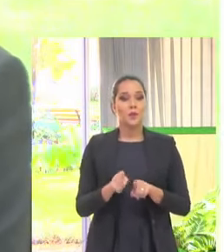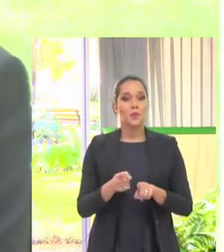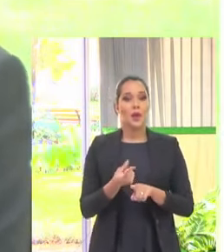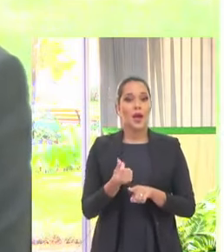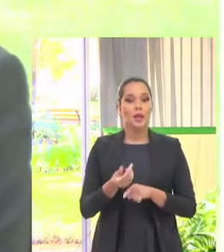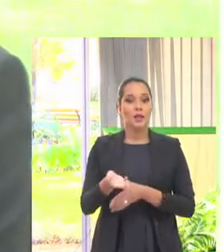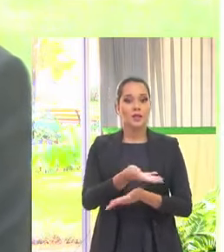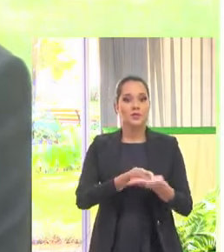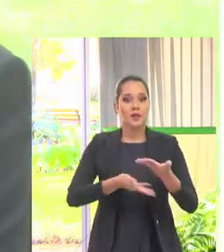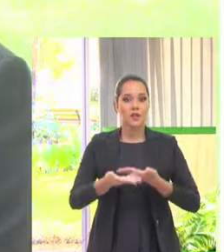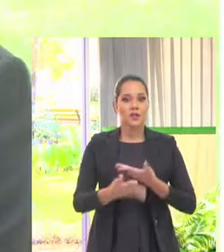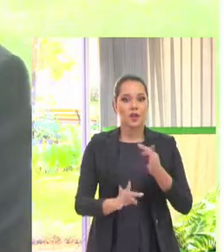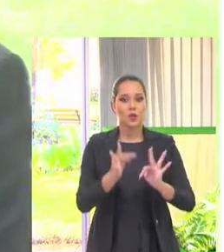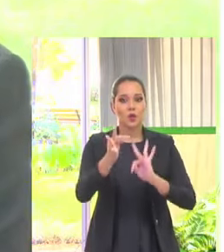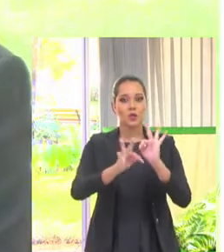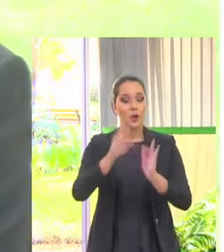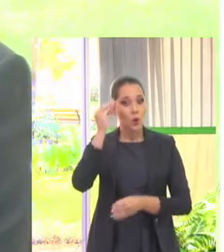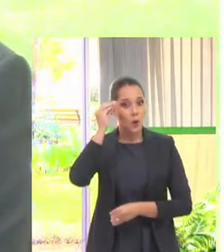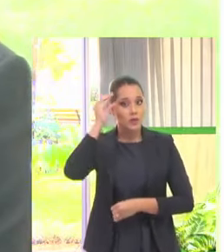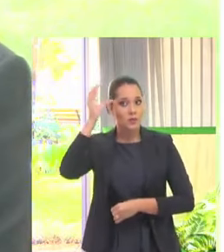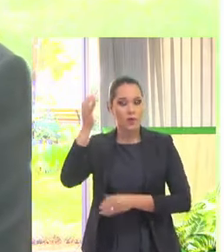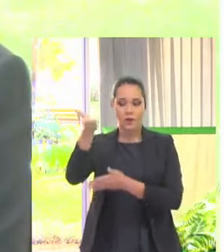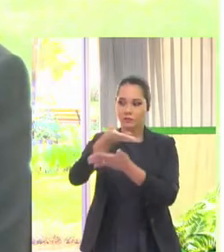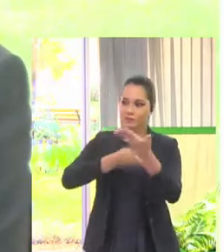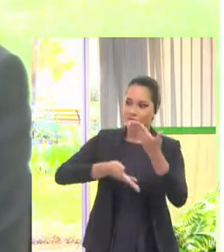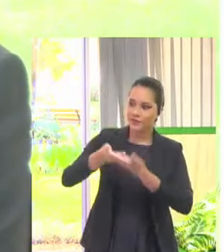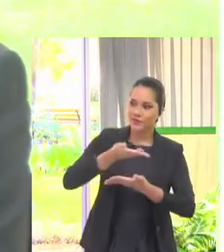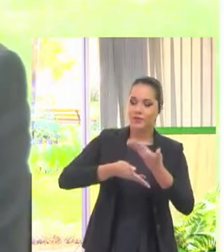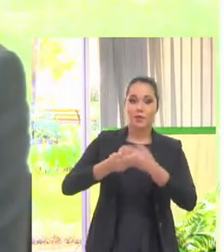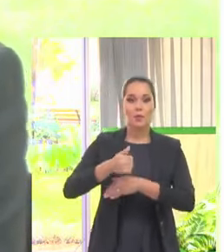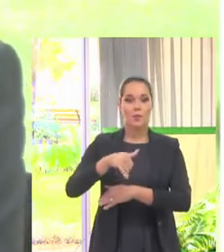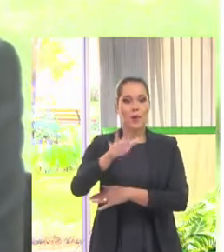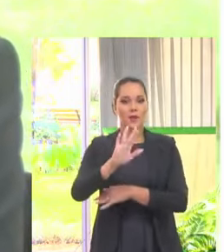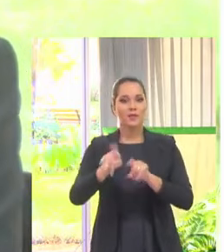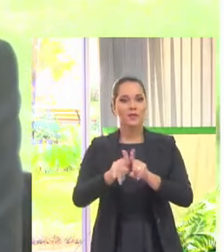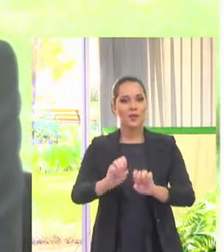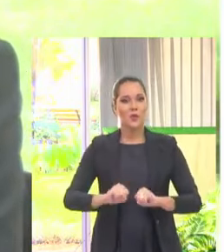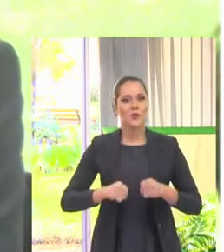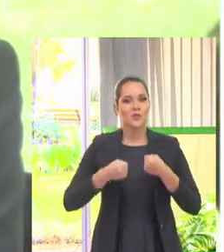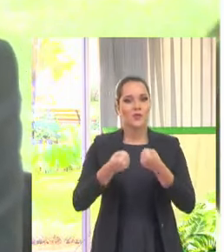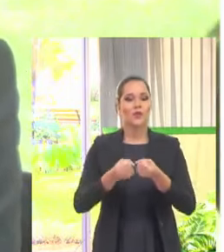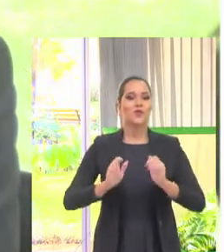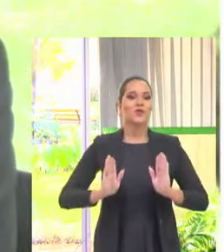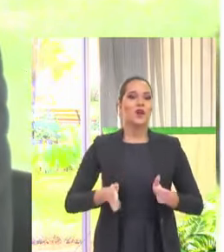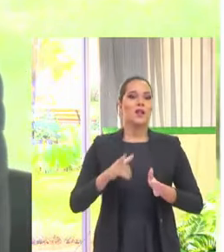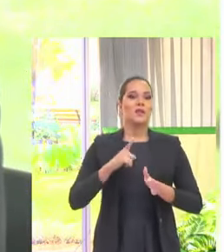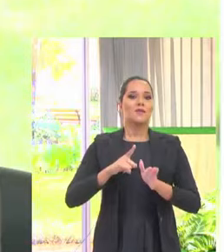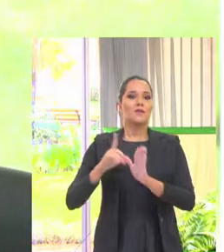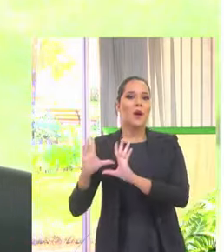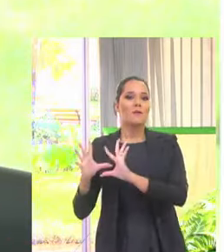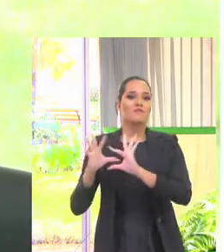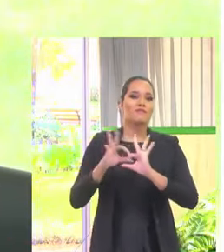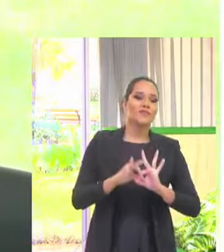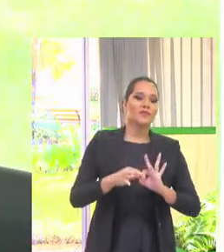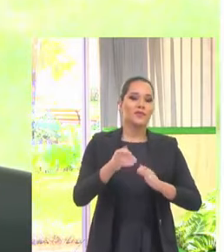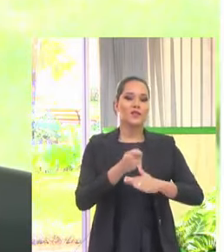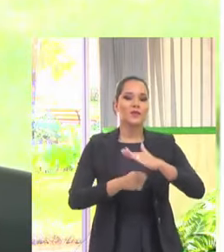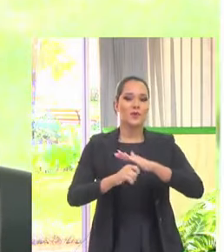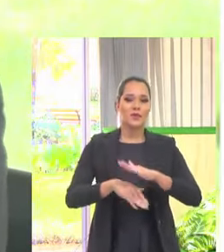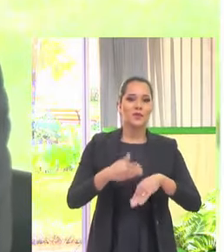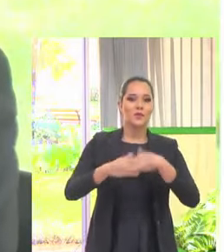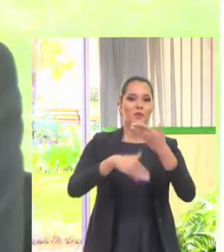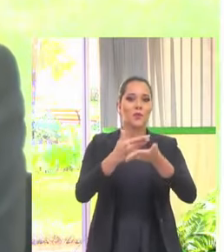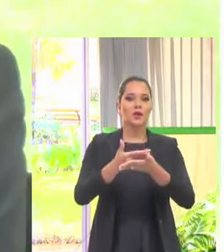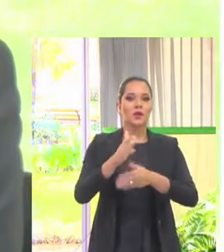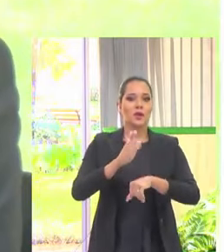knowledge. So increasingly now the efforts are being made to tie investment to skill development.